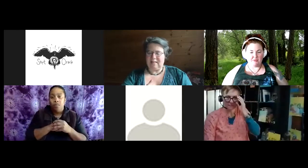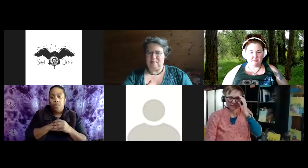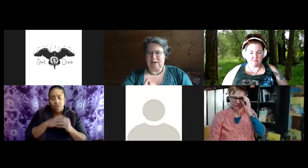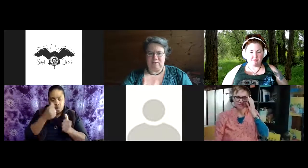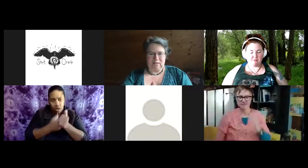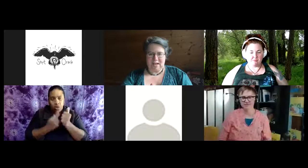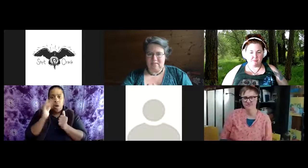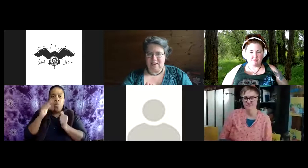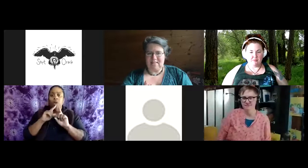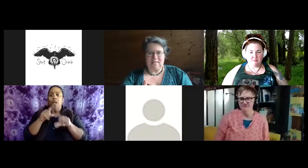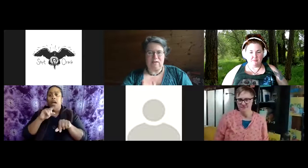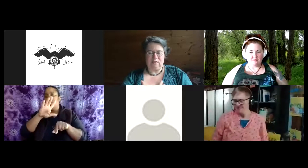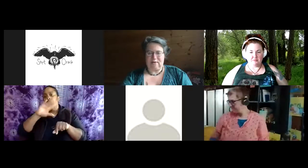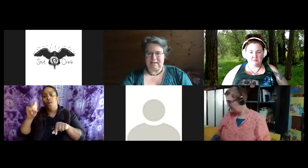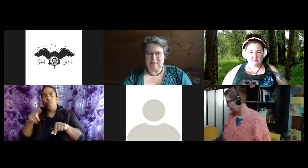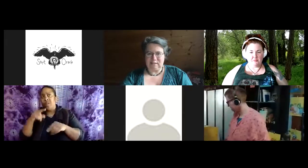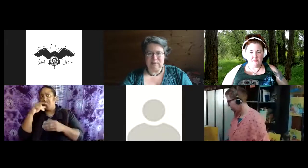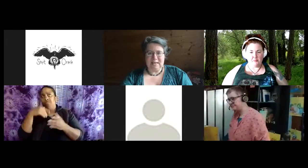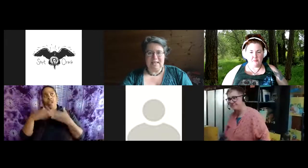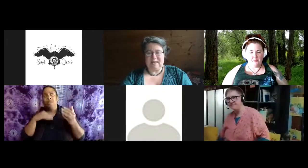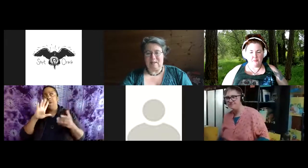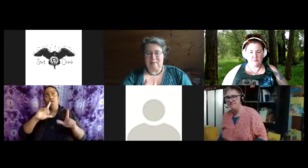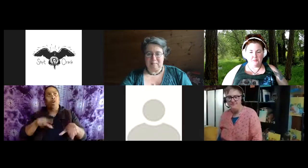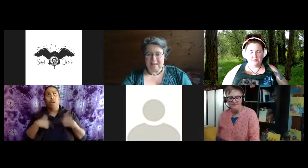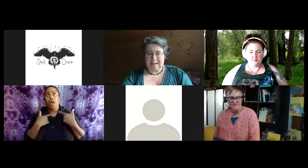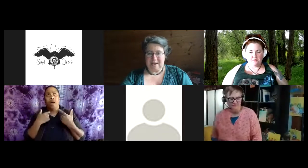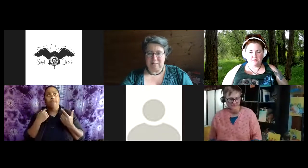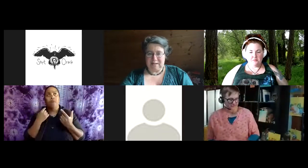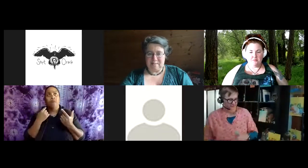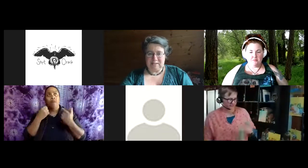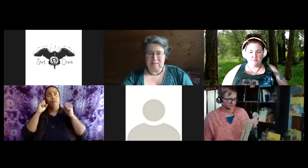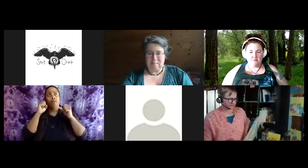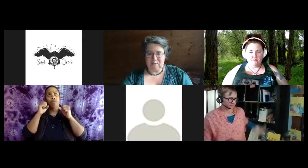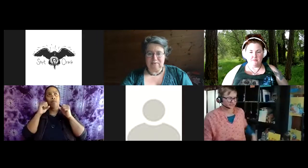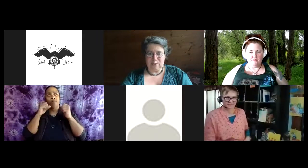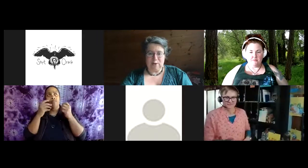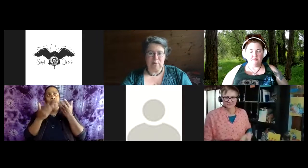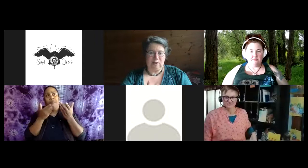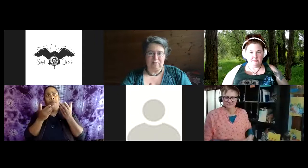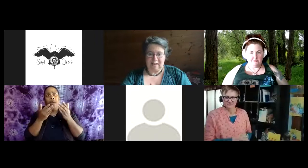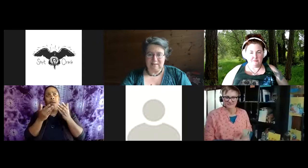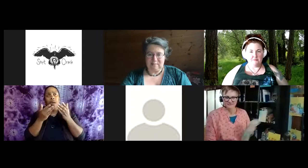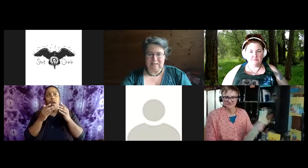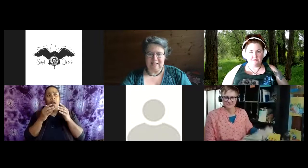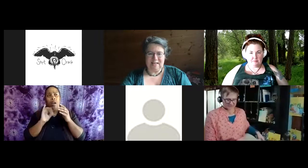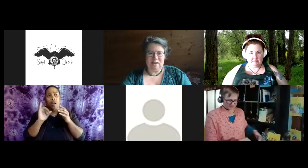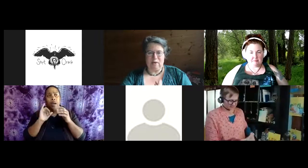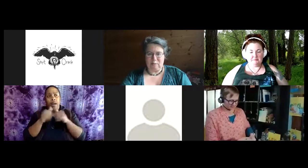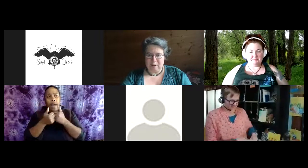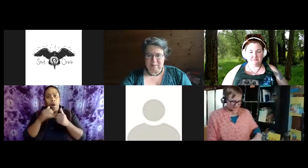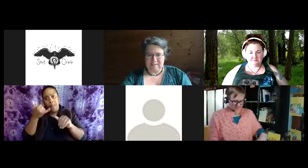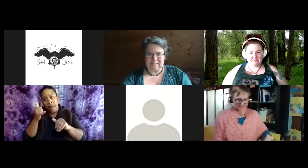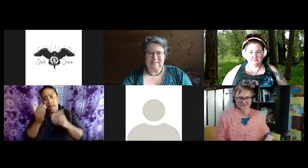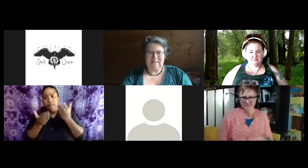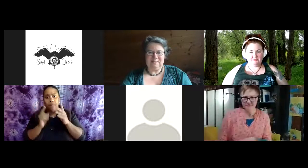Be anything about your life, anything that you're growing into. It could be about play and how play might show up more for you, what your blocks are to play, what